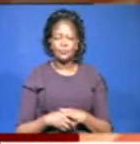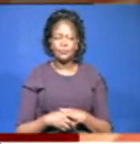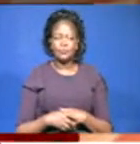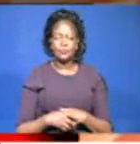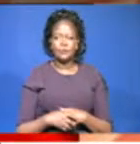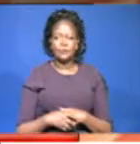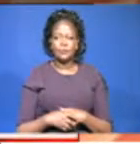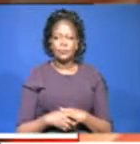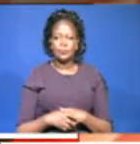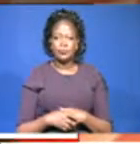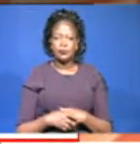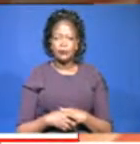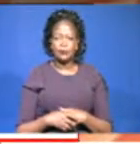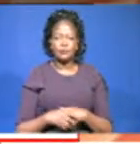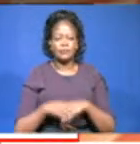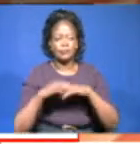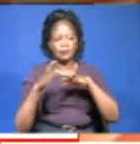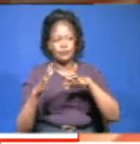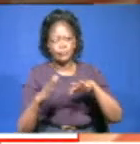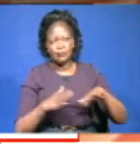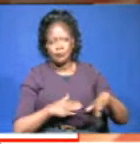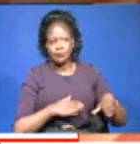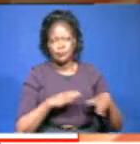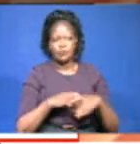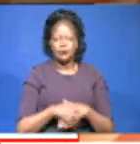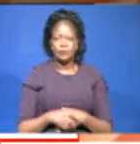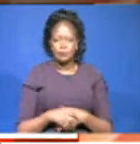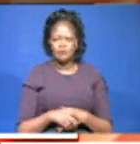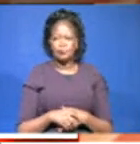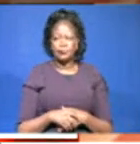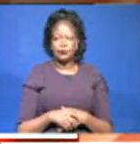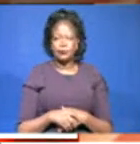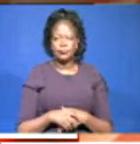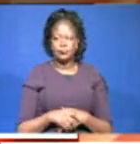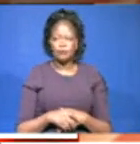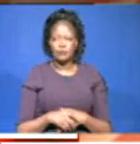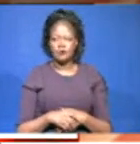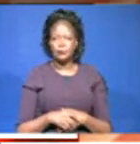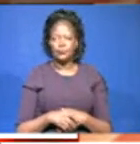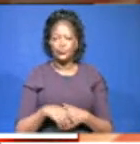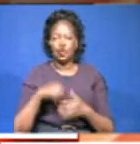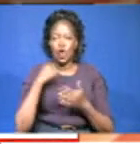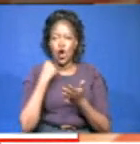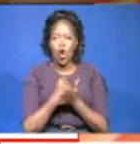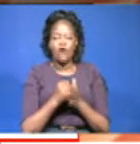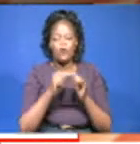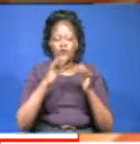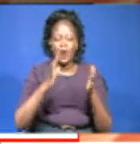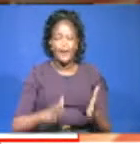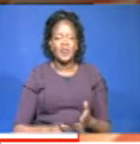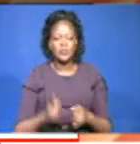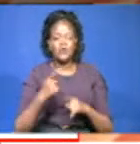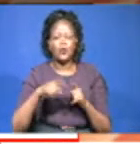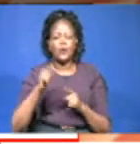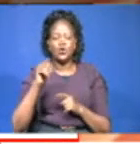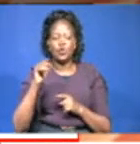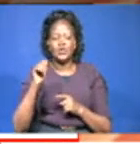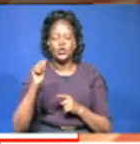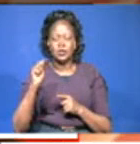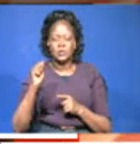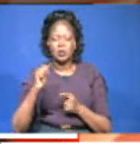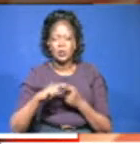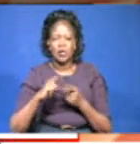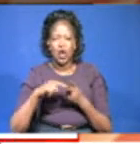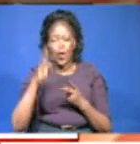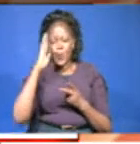And now let's take a look at news-making headlines in the business world, where coffee farmers in Trans Nzoia, Bungoma and Kakamega counties